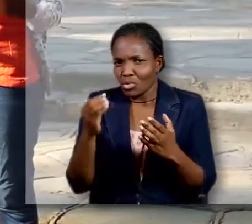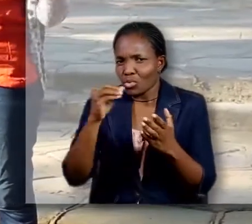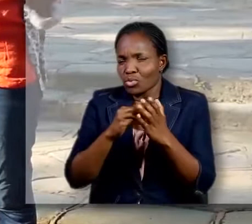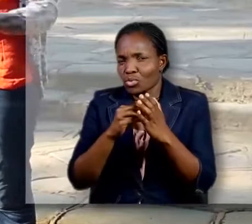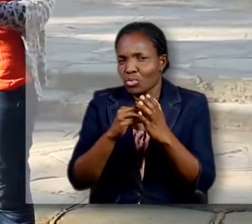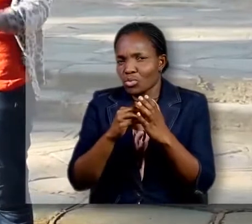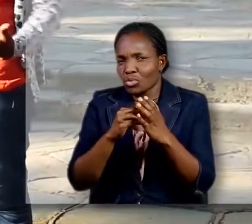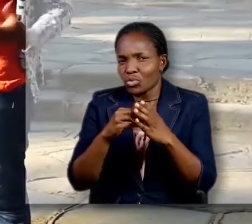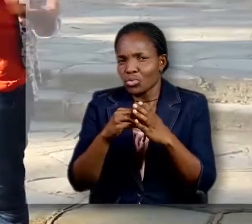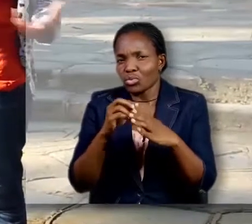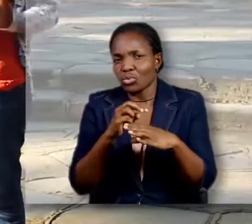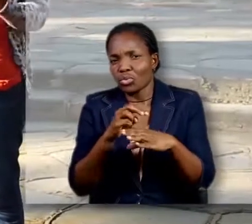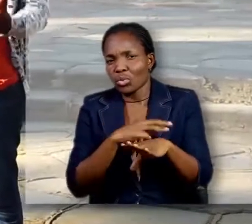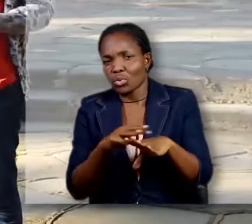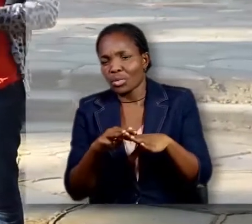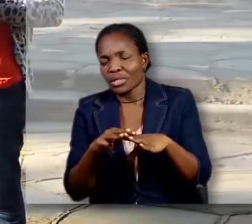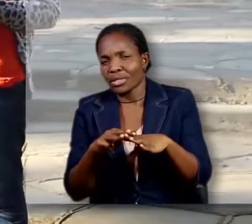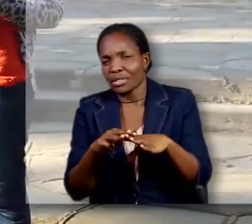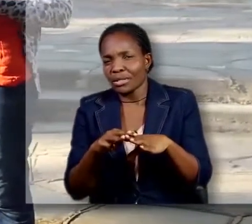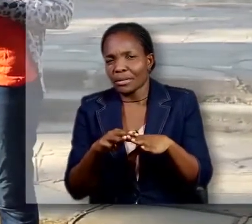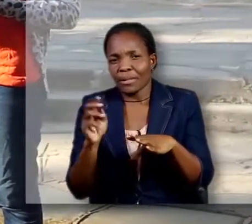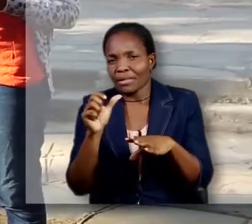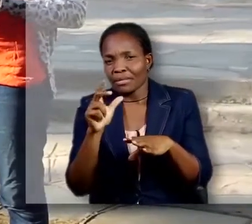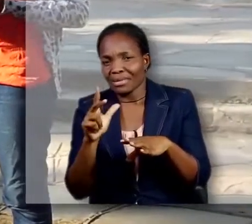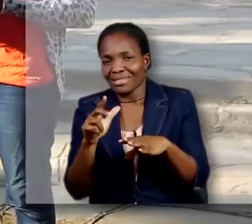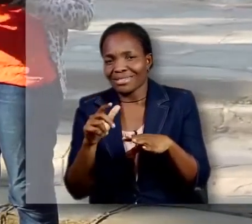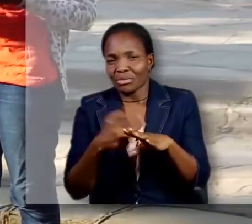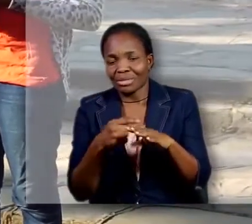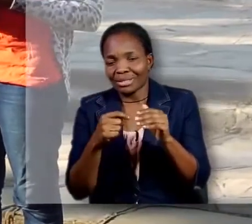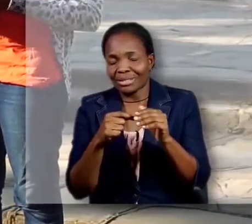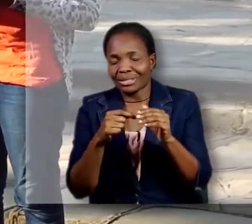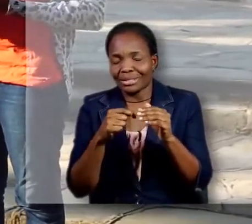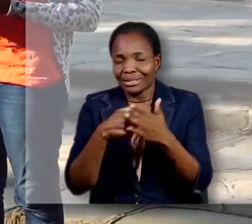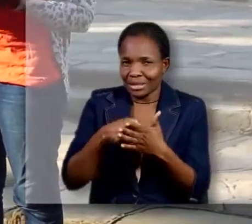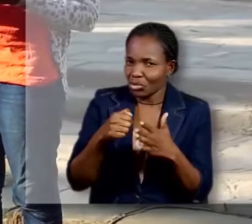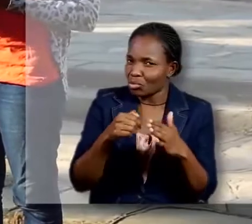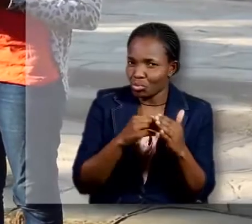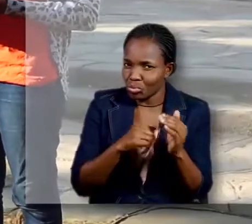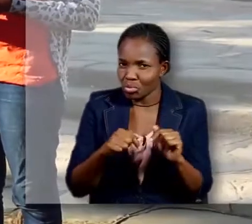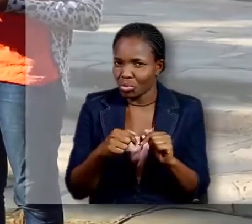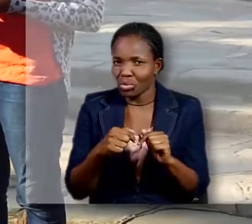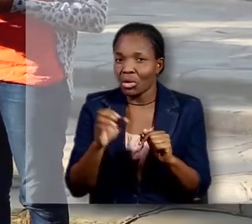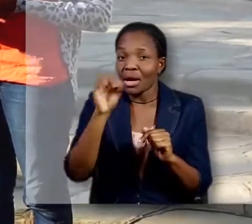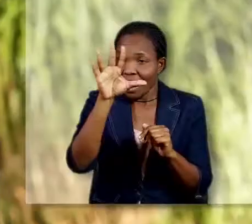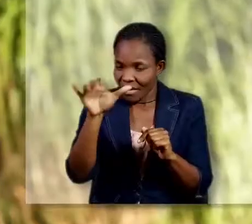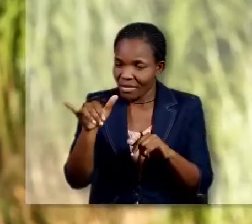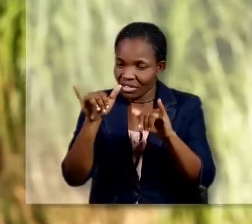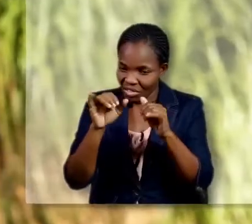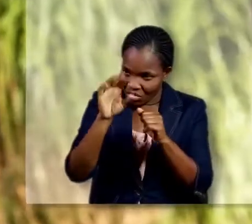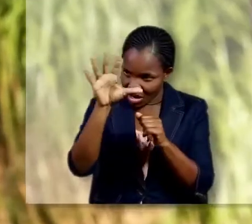think that there's always somebody that's trying to take from us, but one where it really is Africa for Africans, but also Africa for the